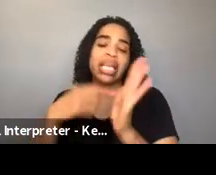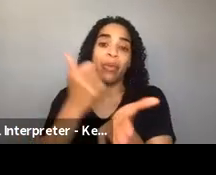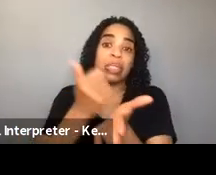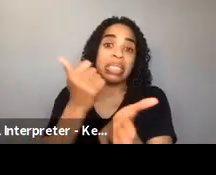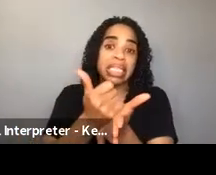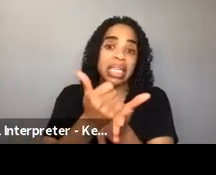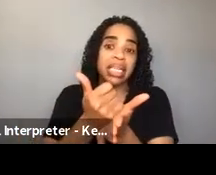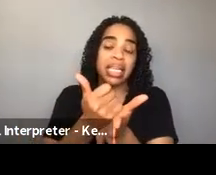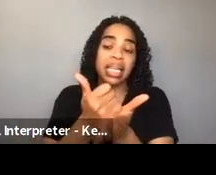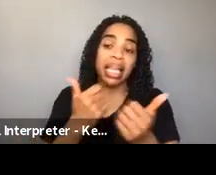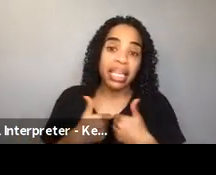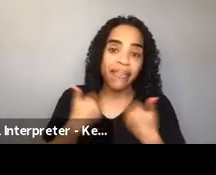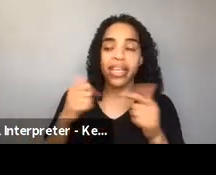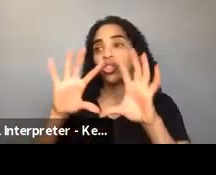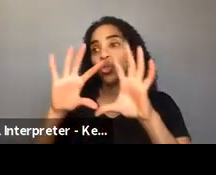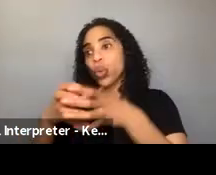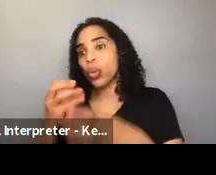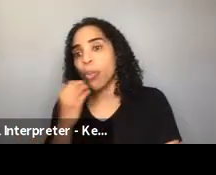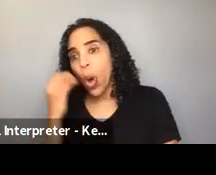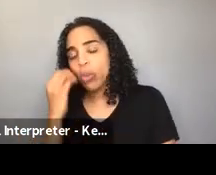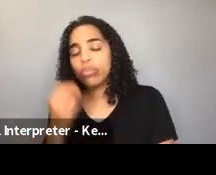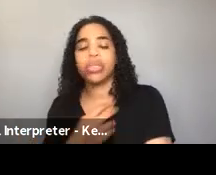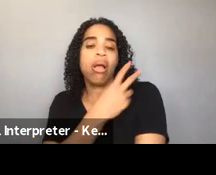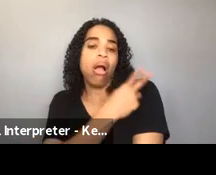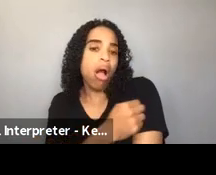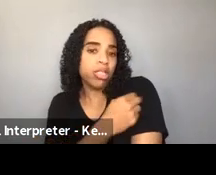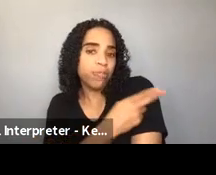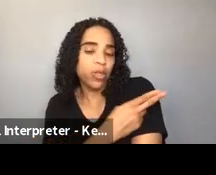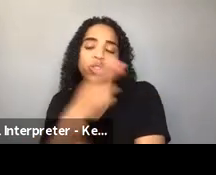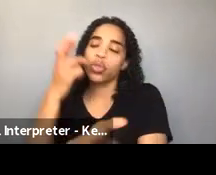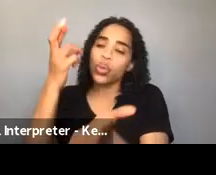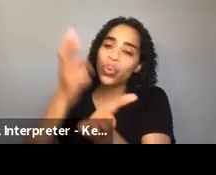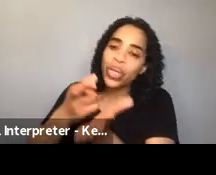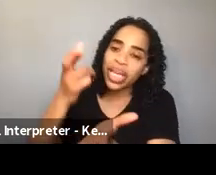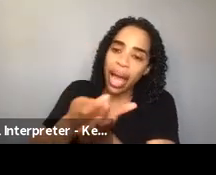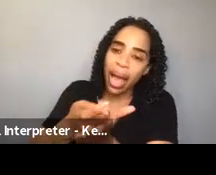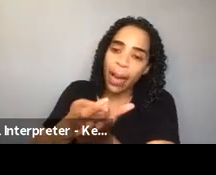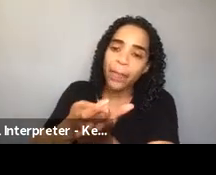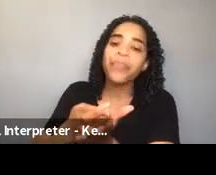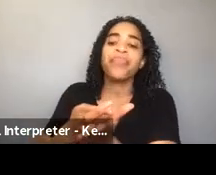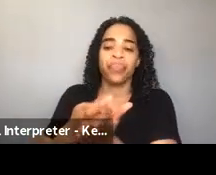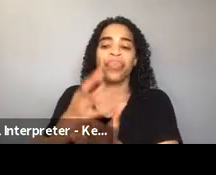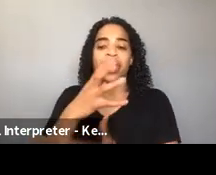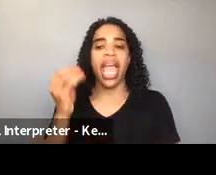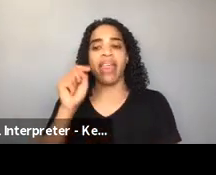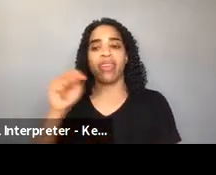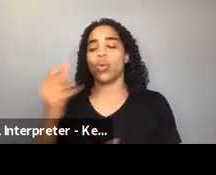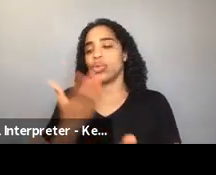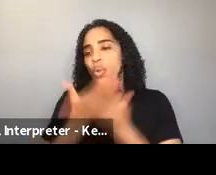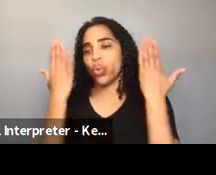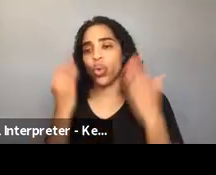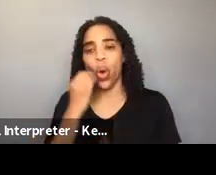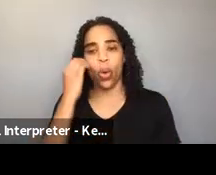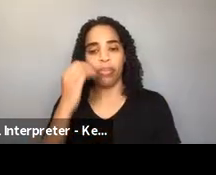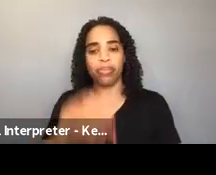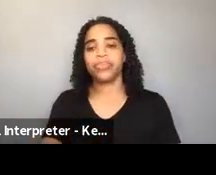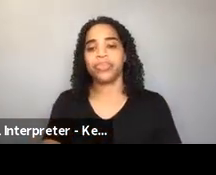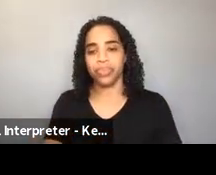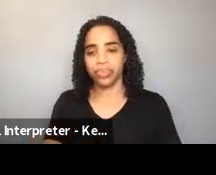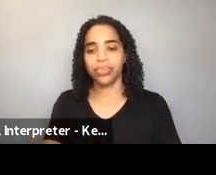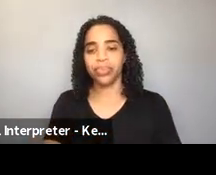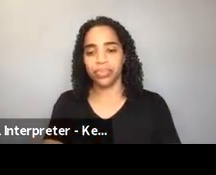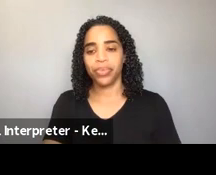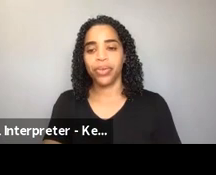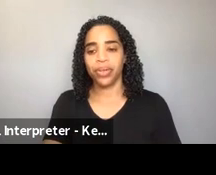living settings or group homes, hospitals, rehab facilities, and those that are homeless. By far,